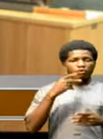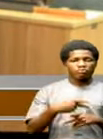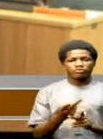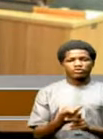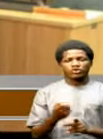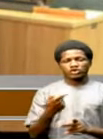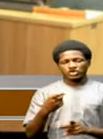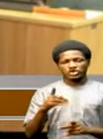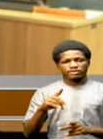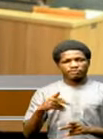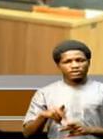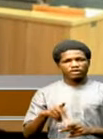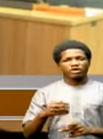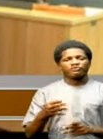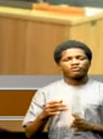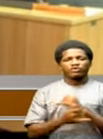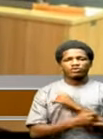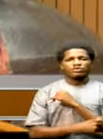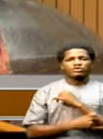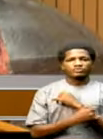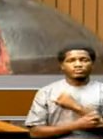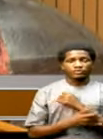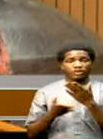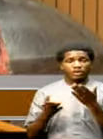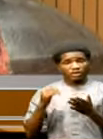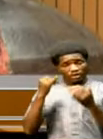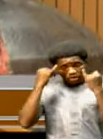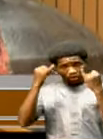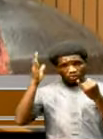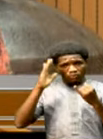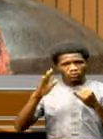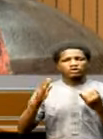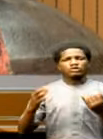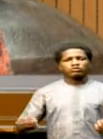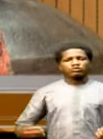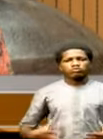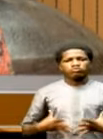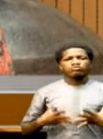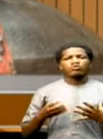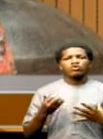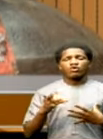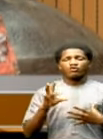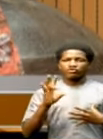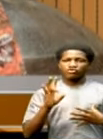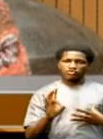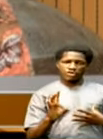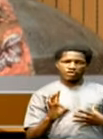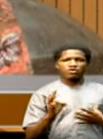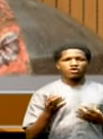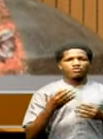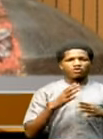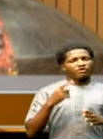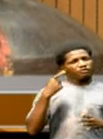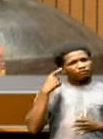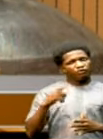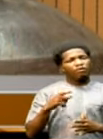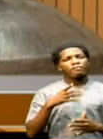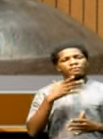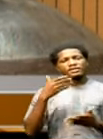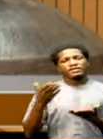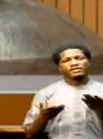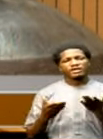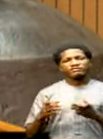These initiatives will boost the morale of serving officers for better service delivery and